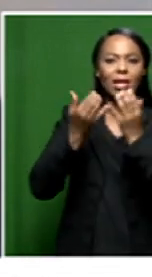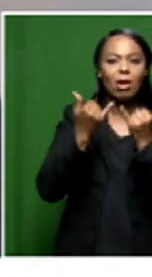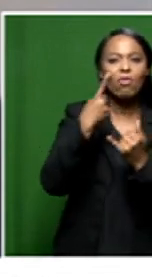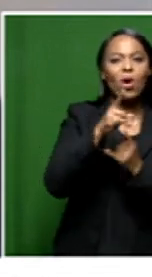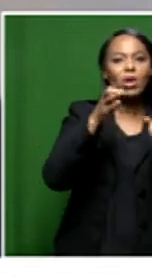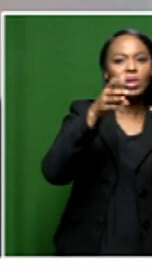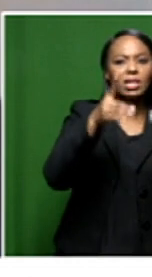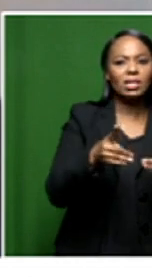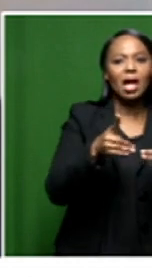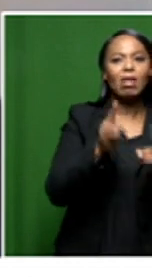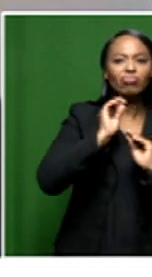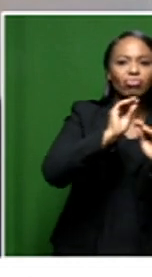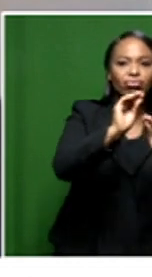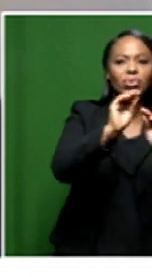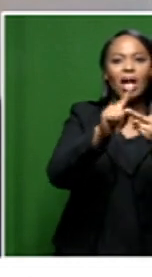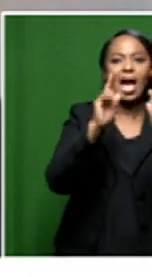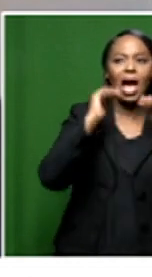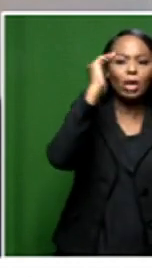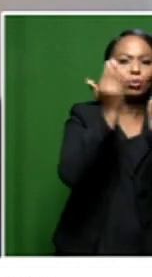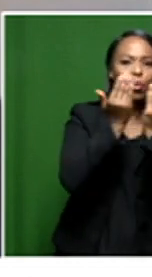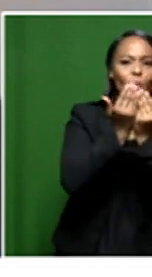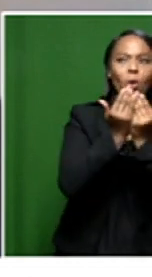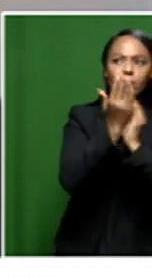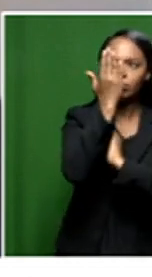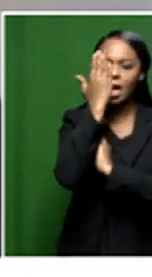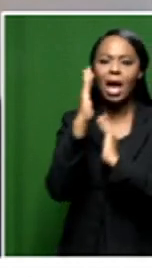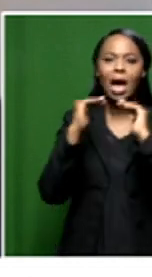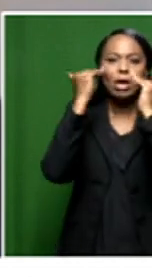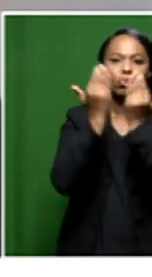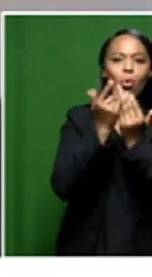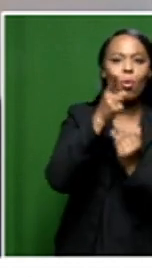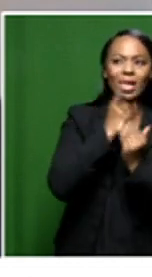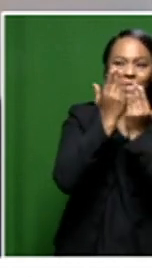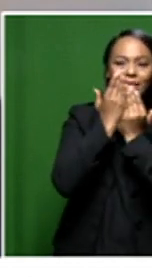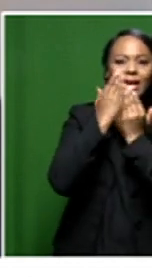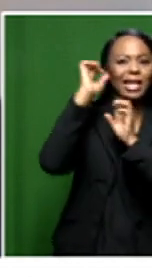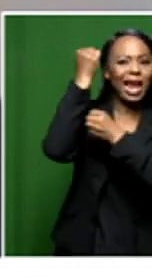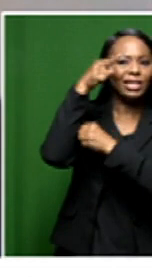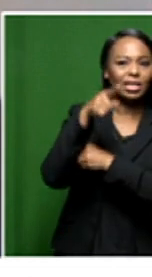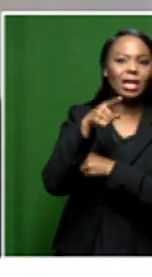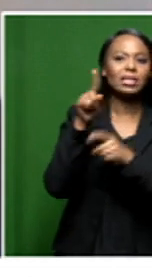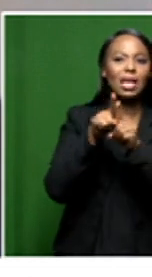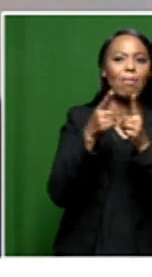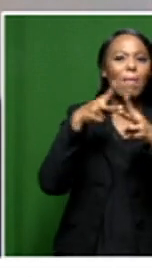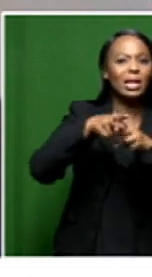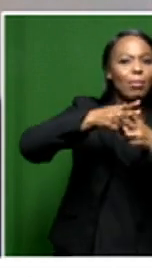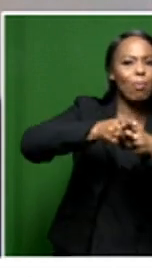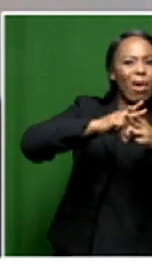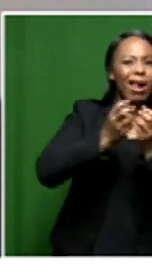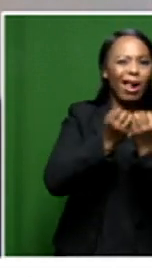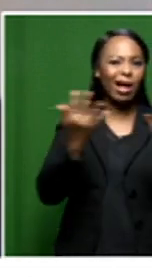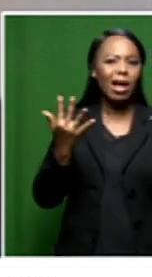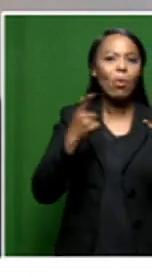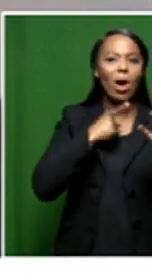for educational outreach to high schools to encourage high school learners to study engineering, as well as a 3D printed multi-tool to help stop the spread